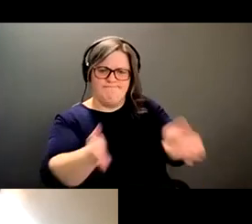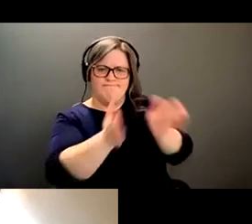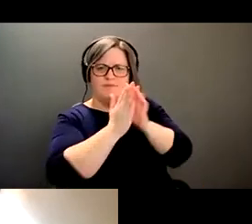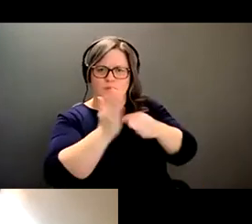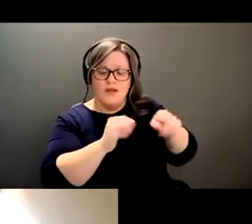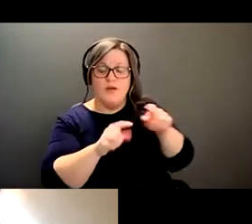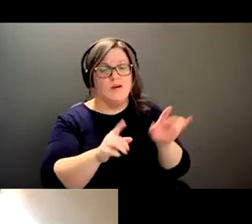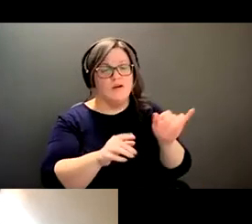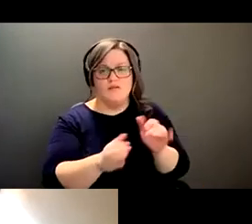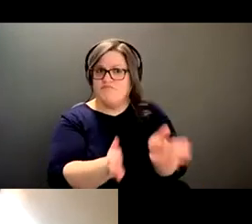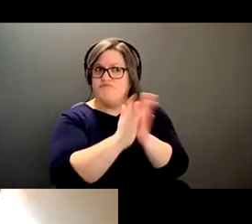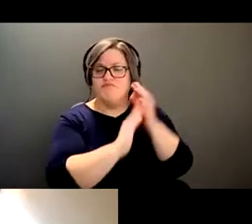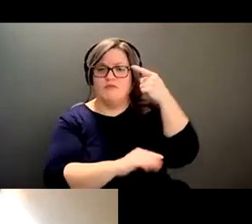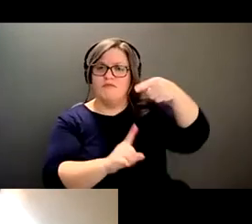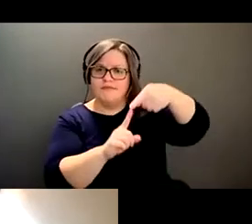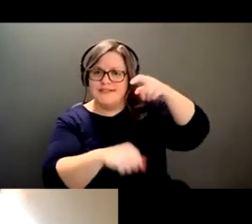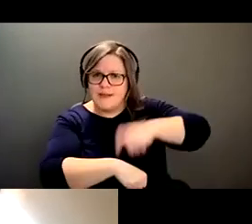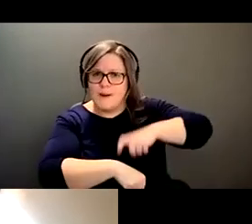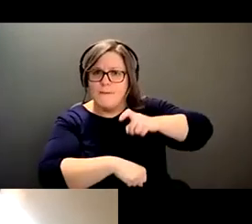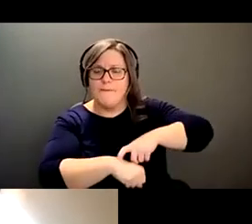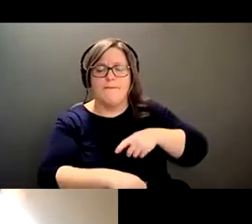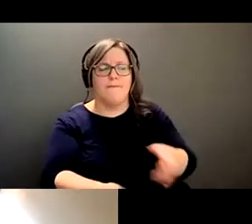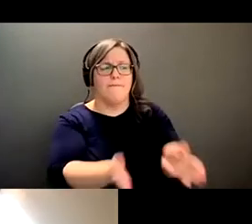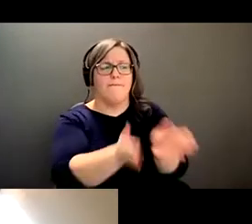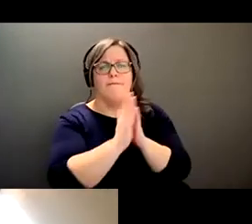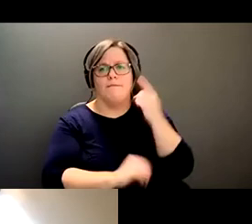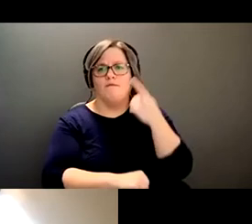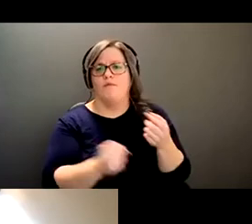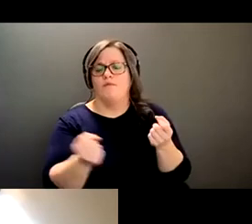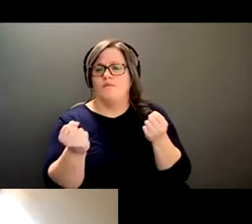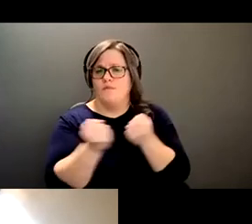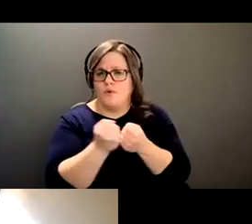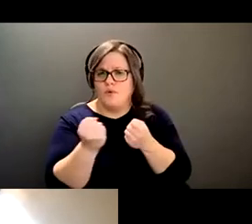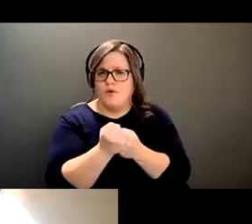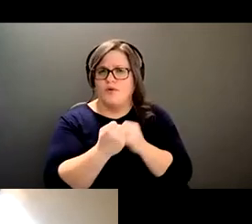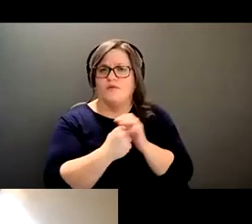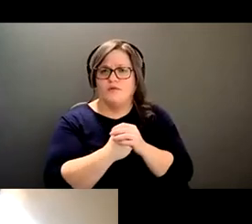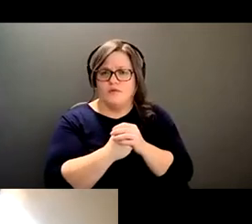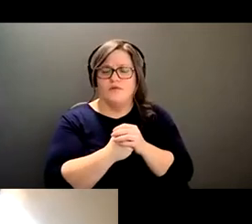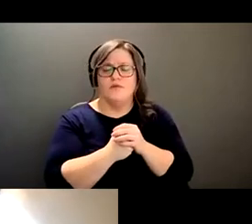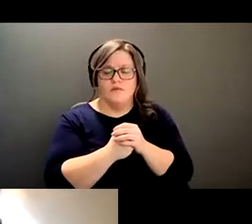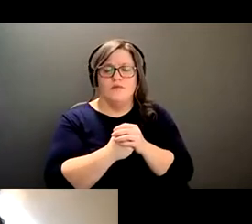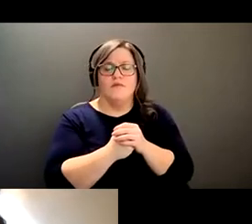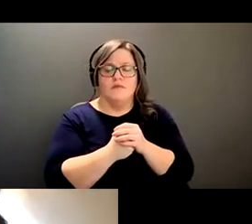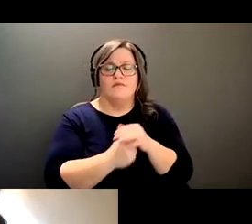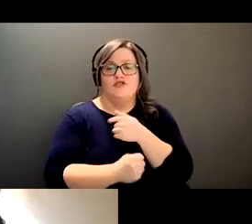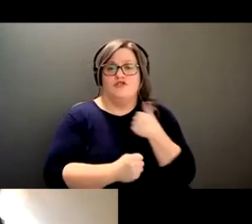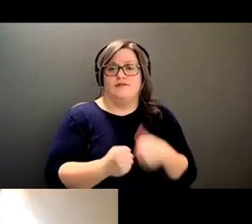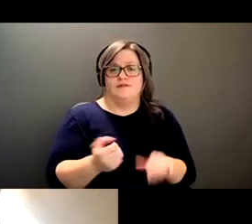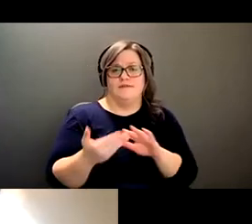time and support. And we're trying to also get the Chinatown